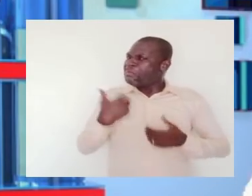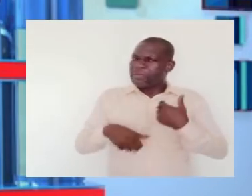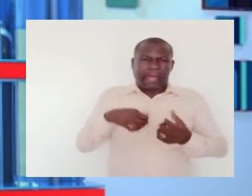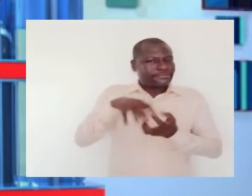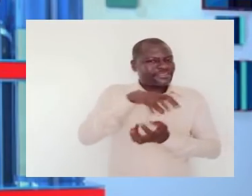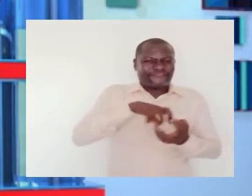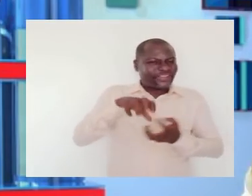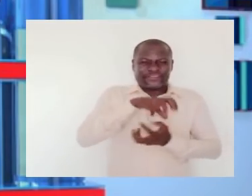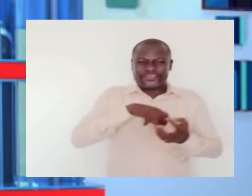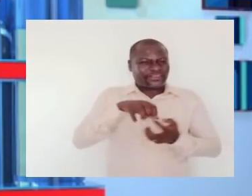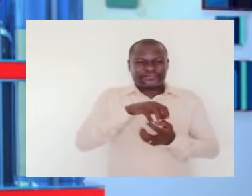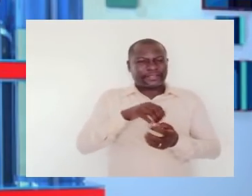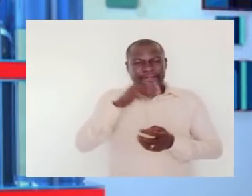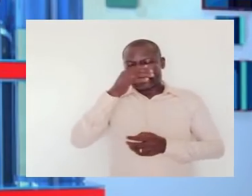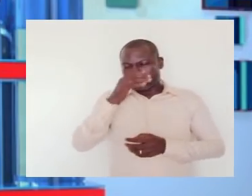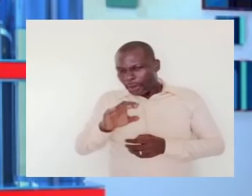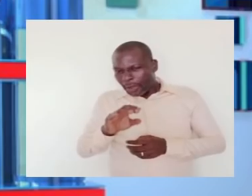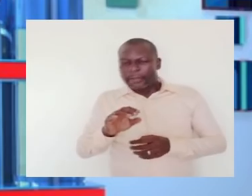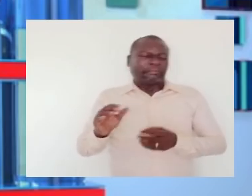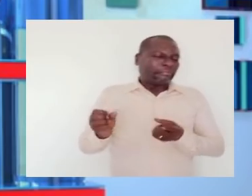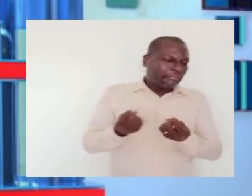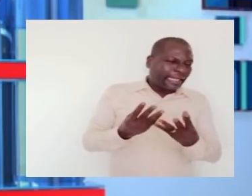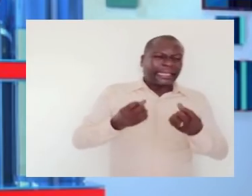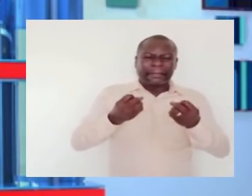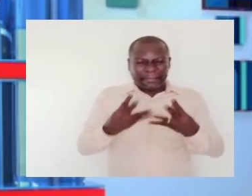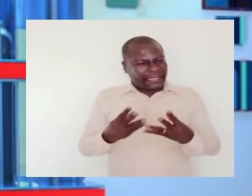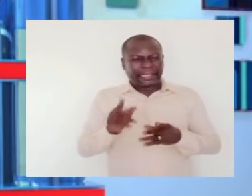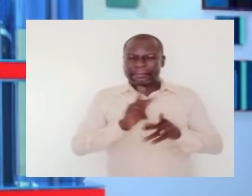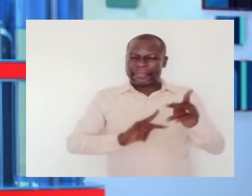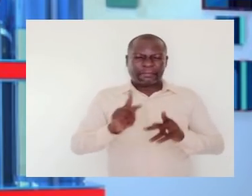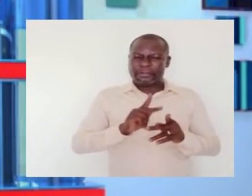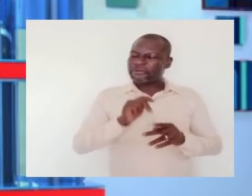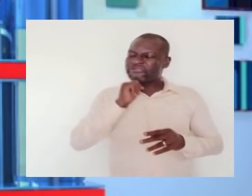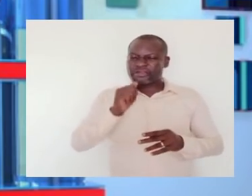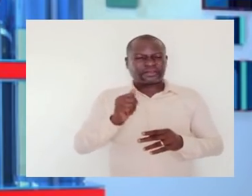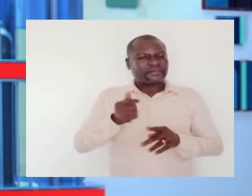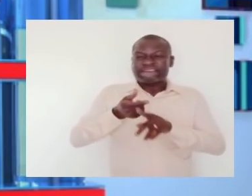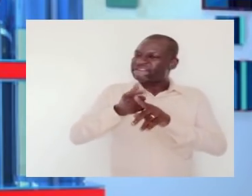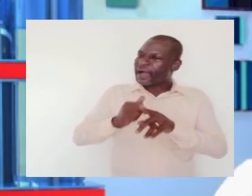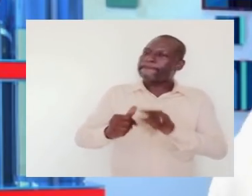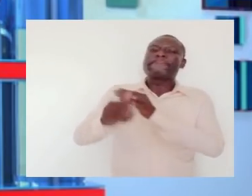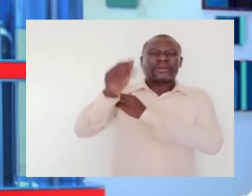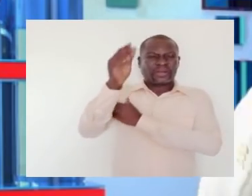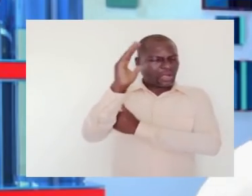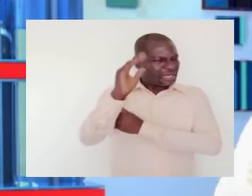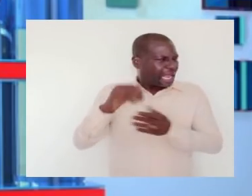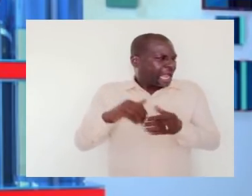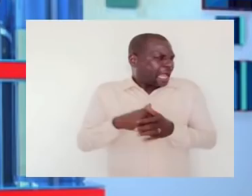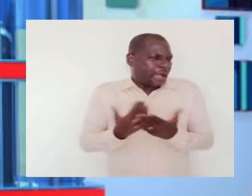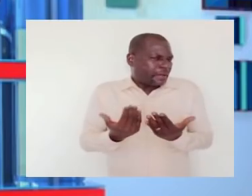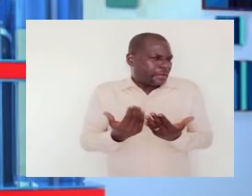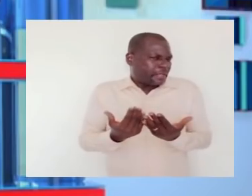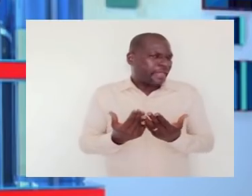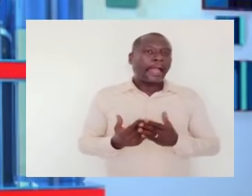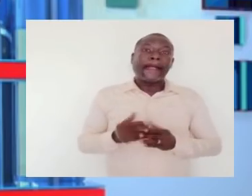eni Bible no a follow e de ama wo mo susu se wo mo ye nyankopon enkrofo no e de anwade ne nsanchirane